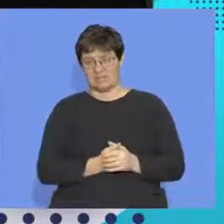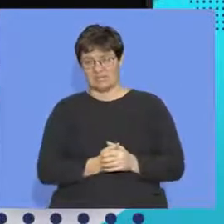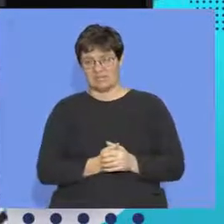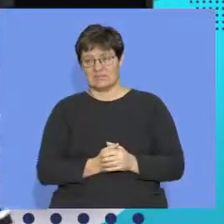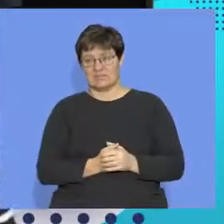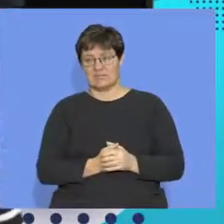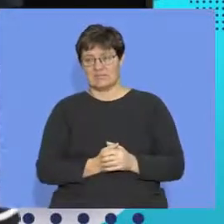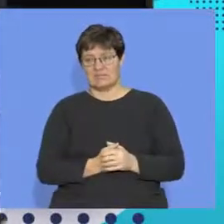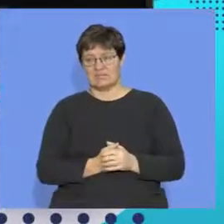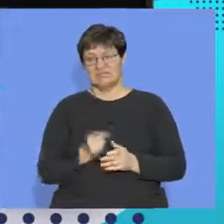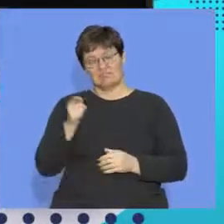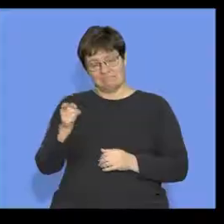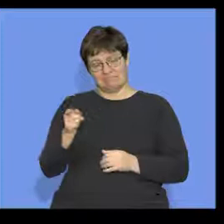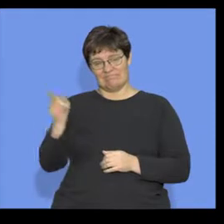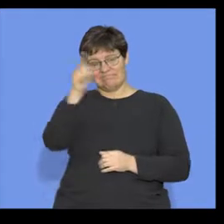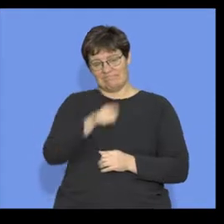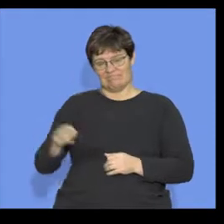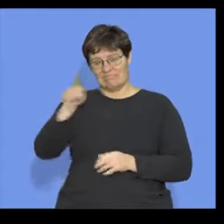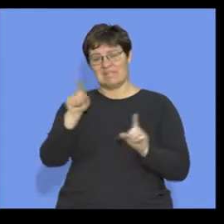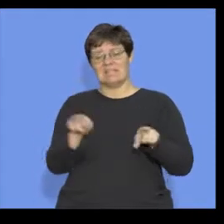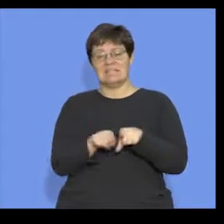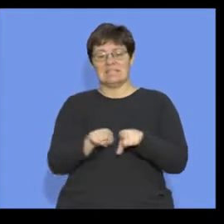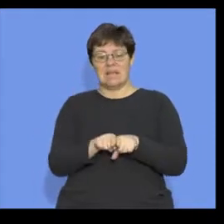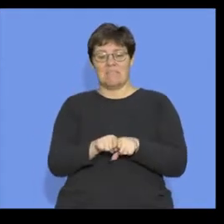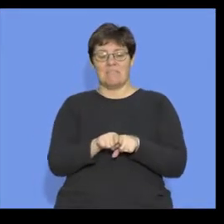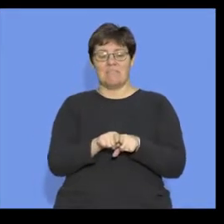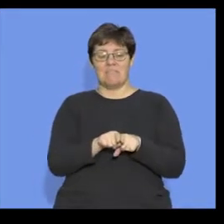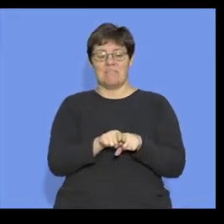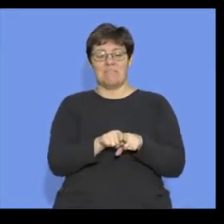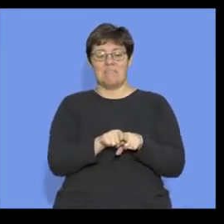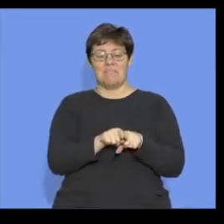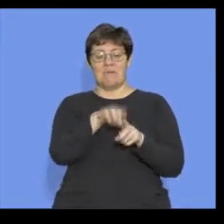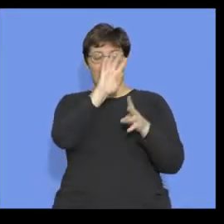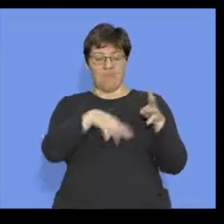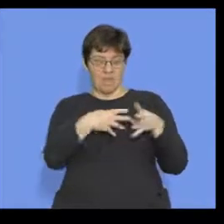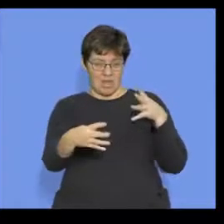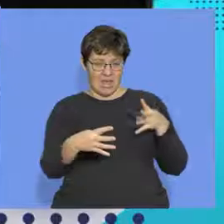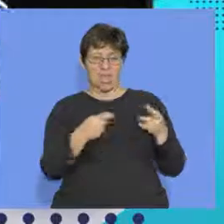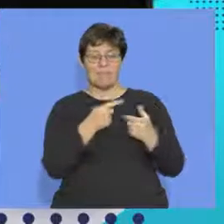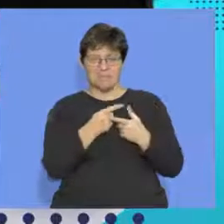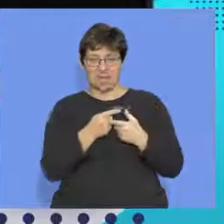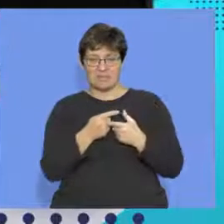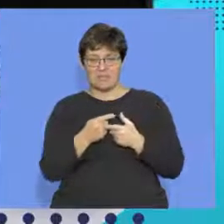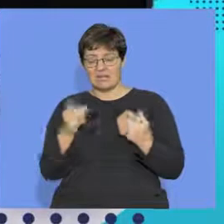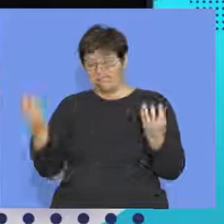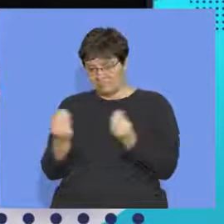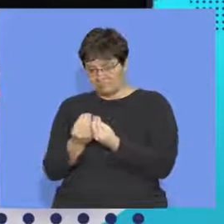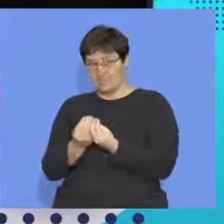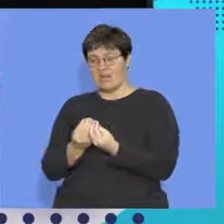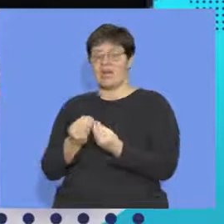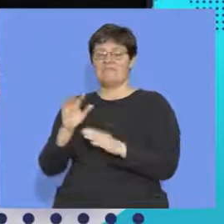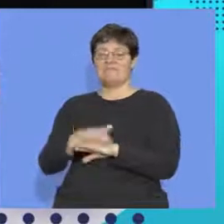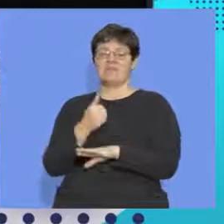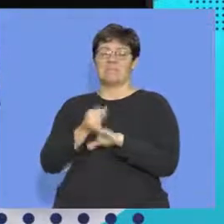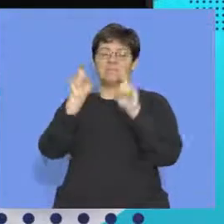Okay, so we will use the same formula, but what will differ, we'll combine this with fundamental counting